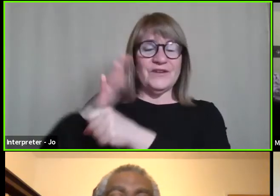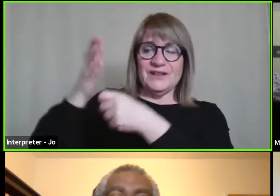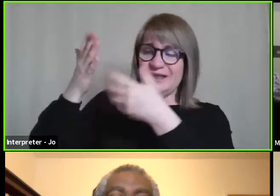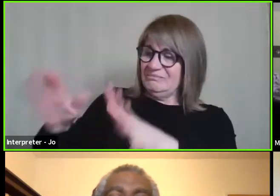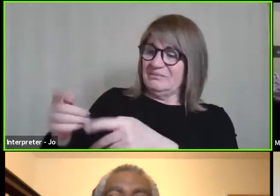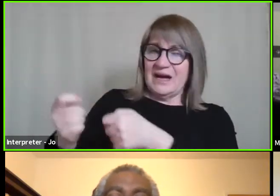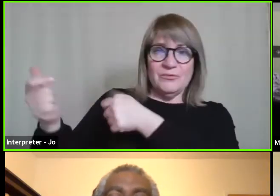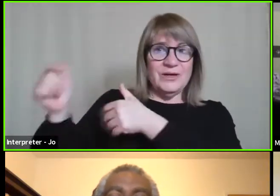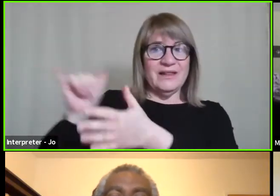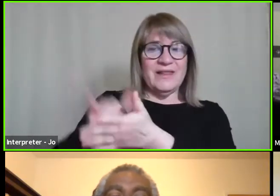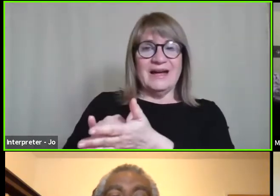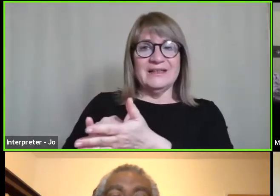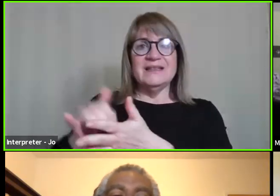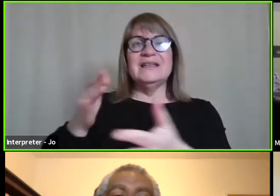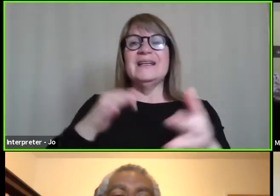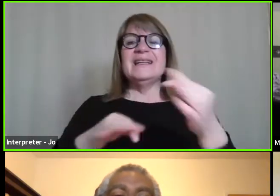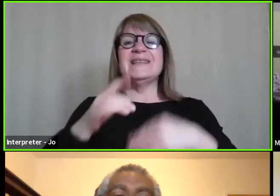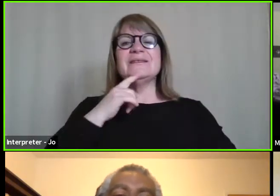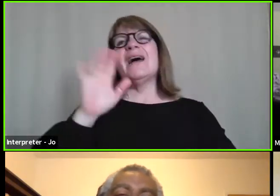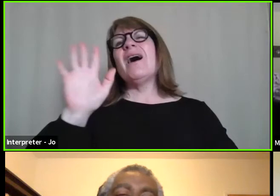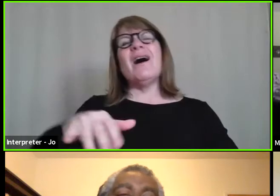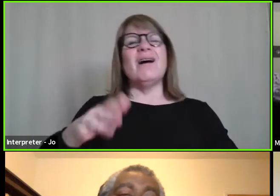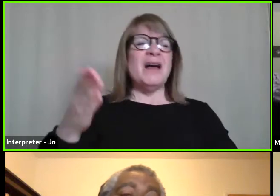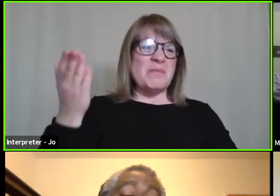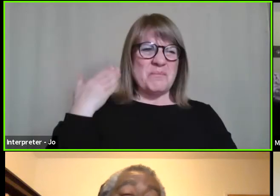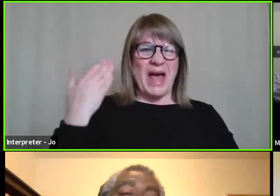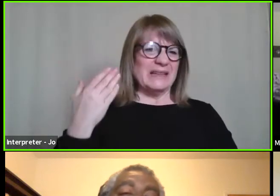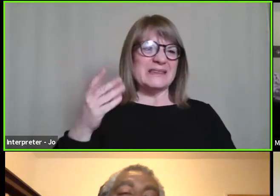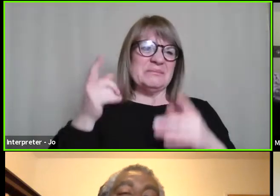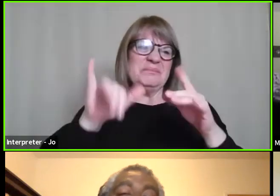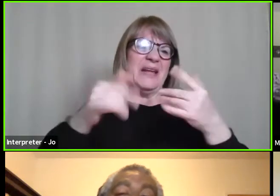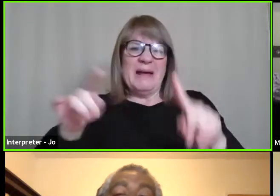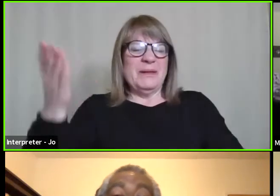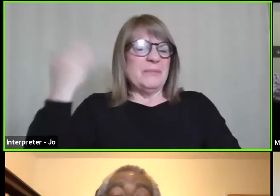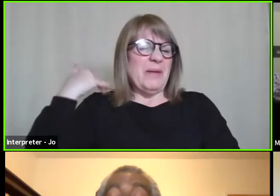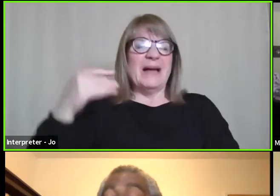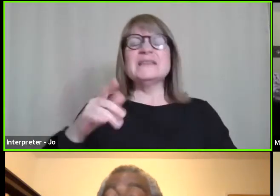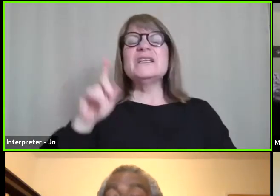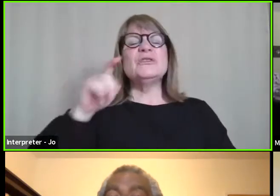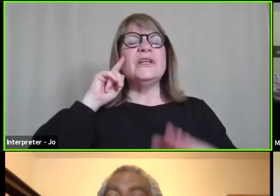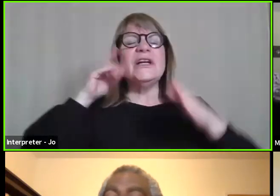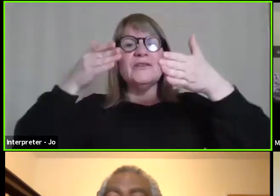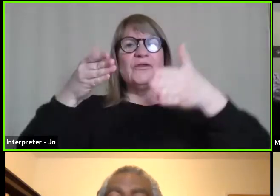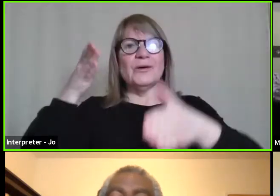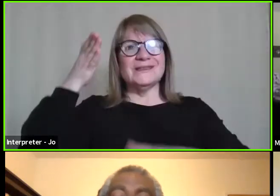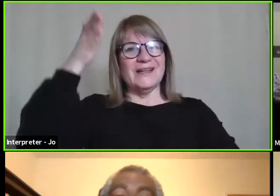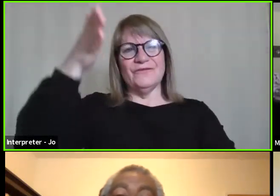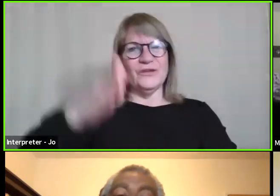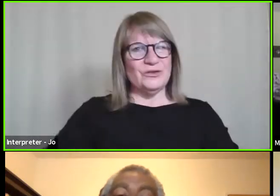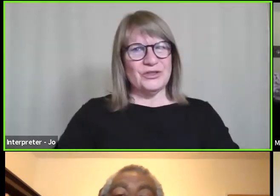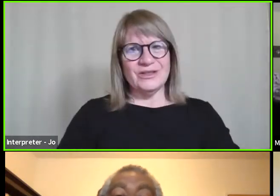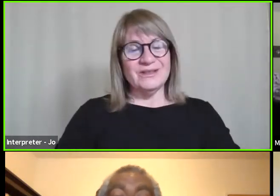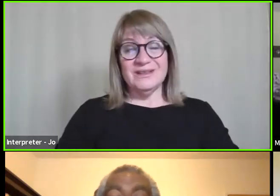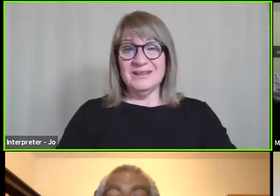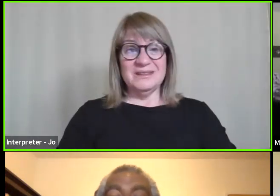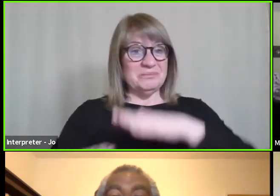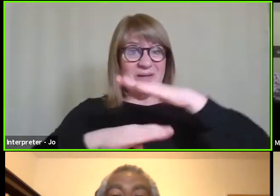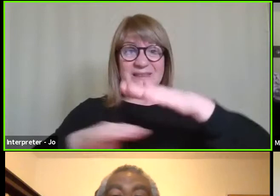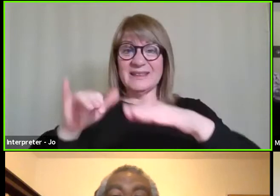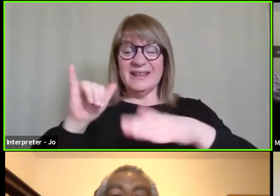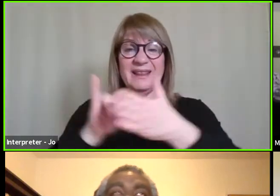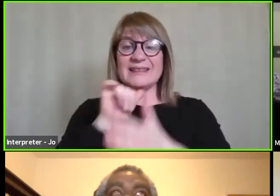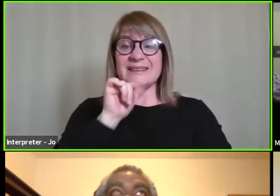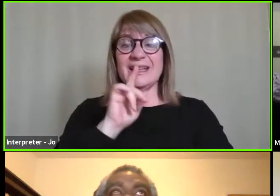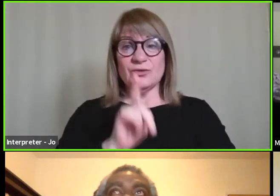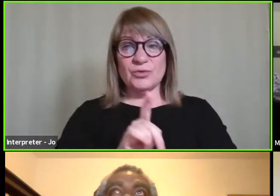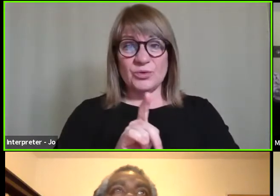we told ourselves the story that the past was the past and there were that we're living in the future and that's not that's fundamentally not true so i